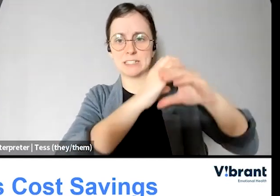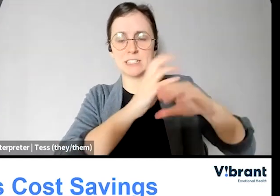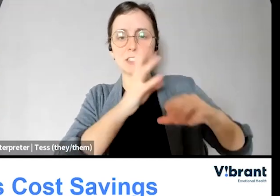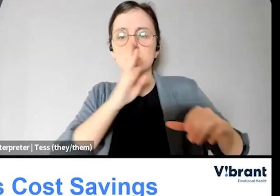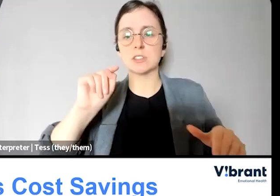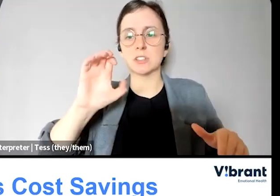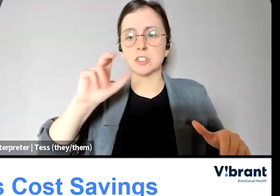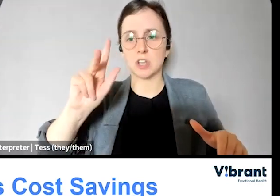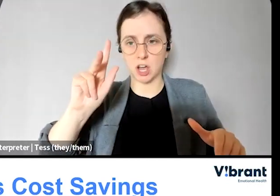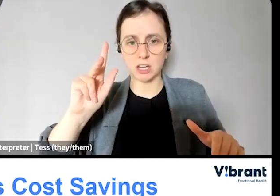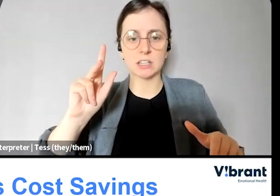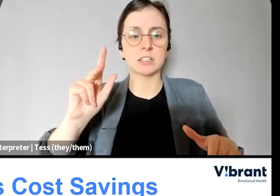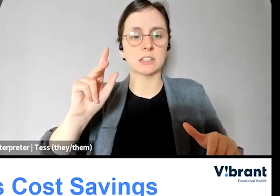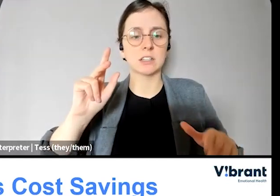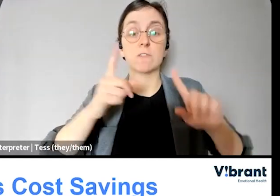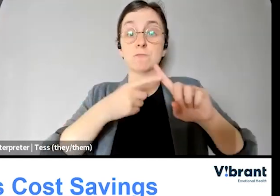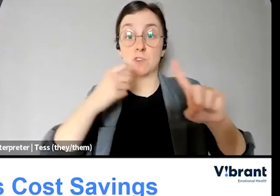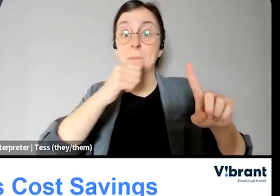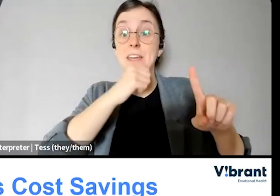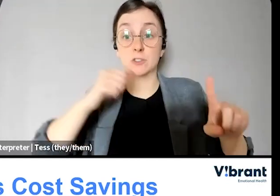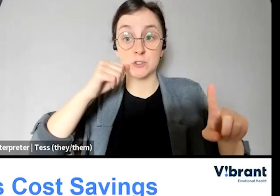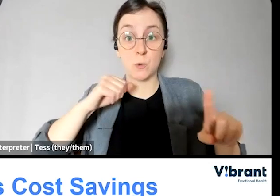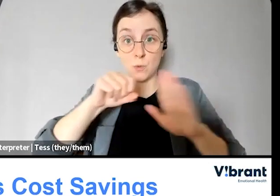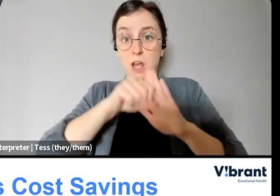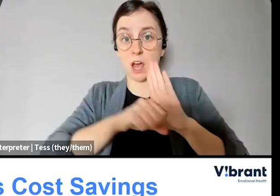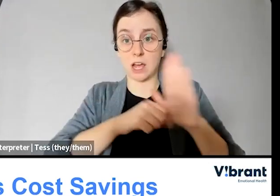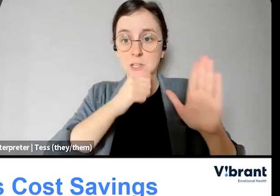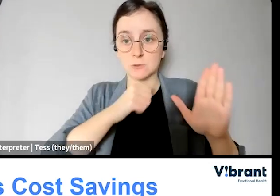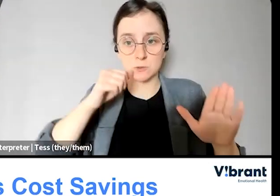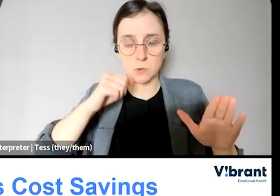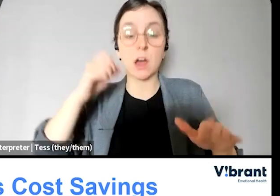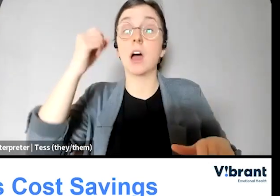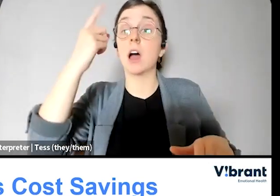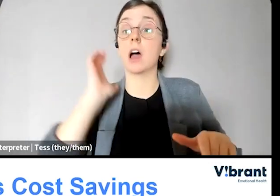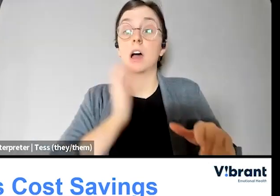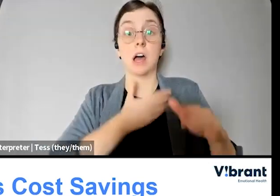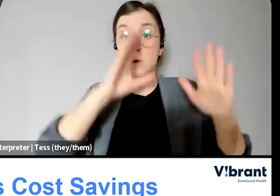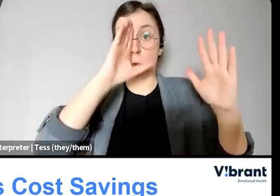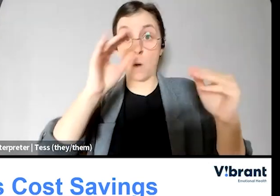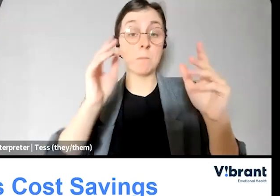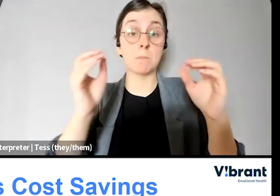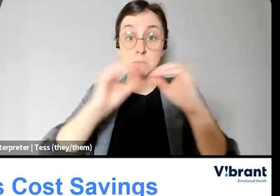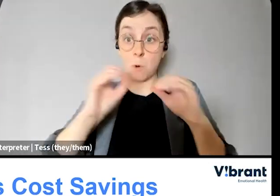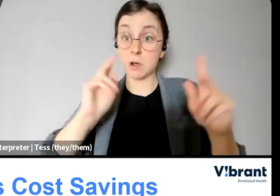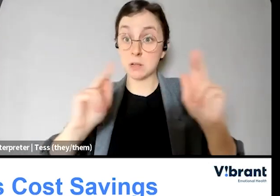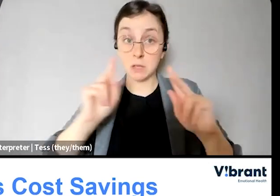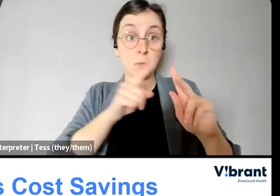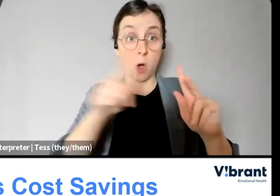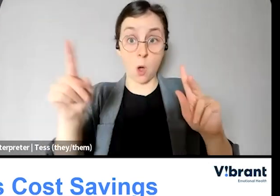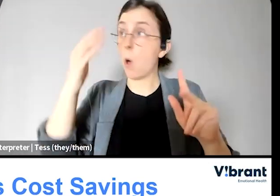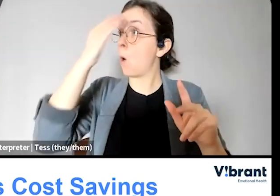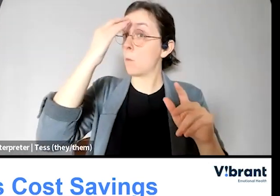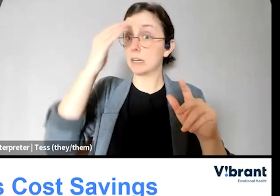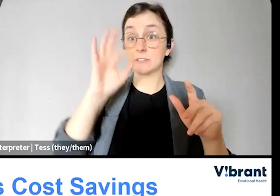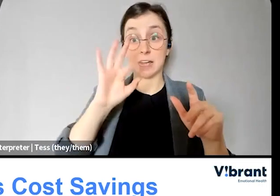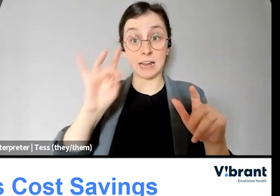on research out of Arizona. But our hope is that as more folks are aware of 988 Lifeline and